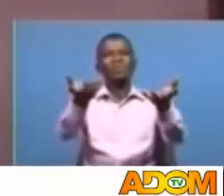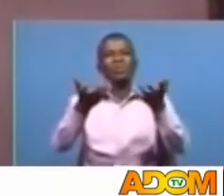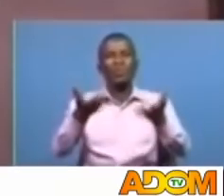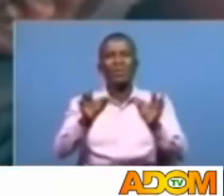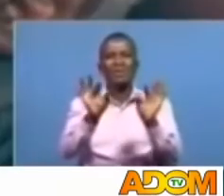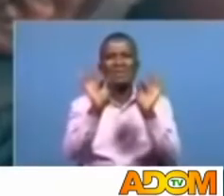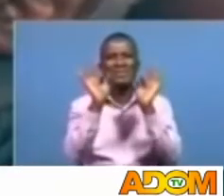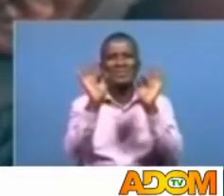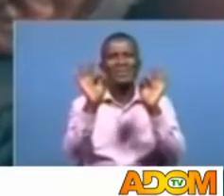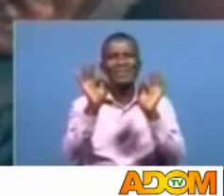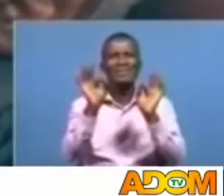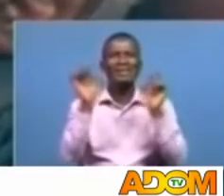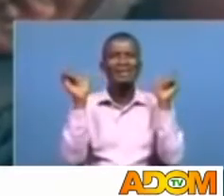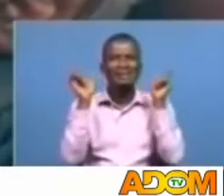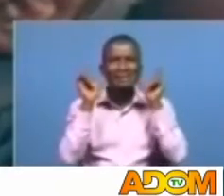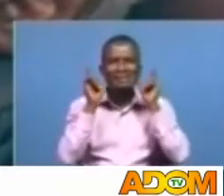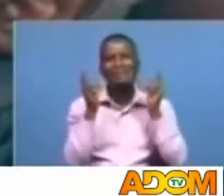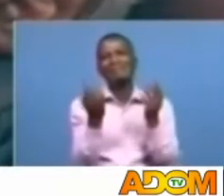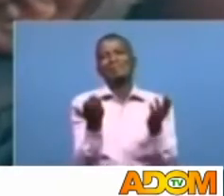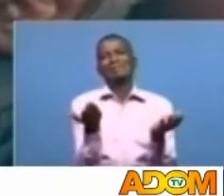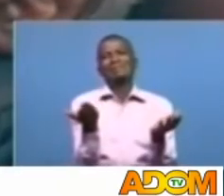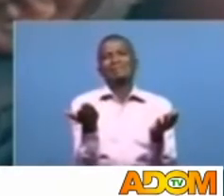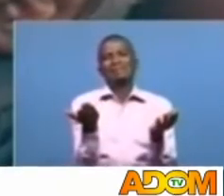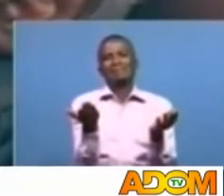to. So,